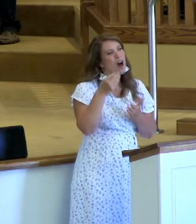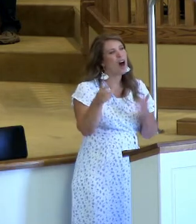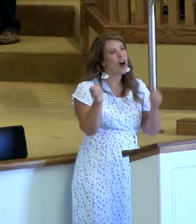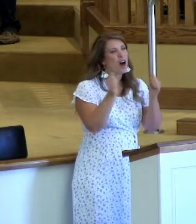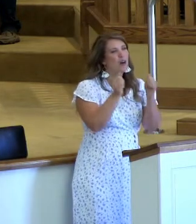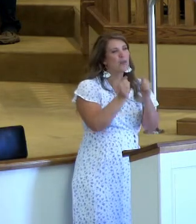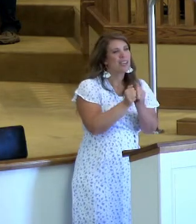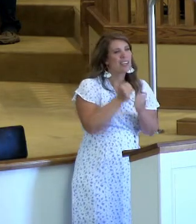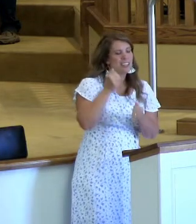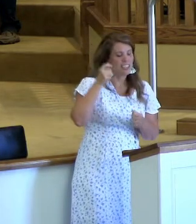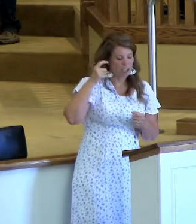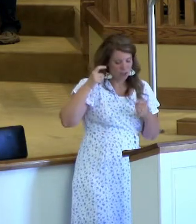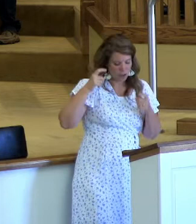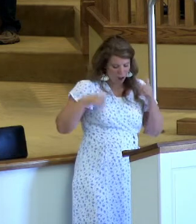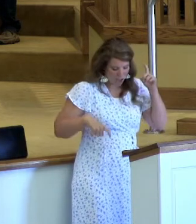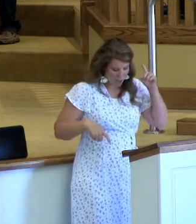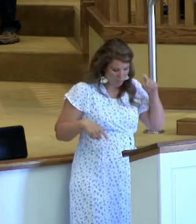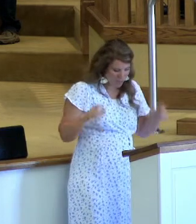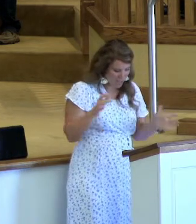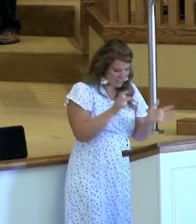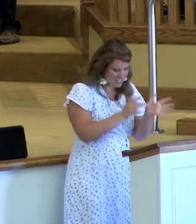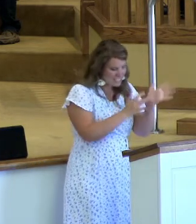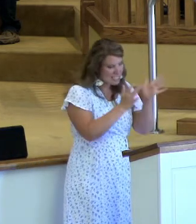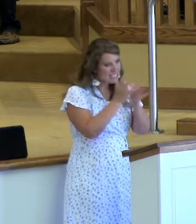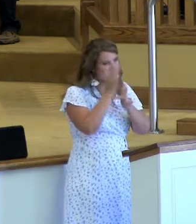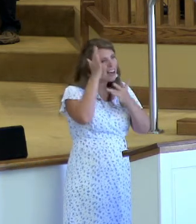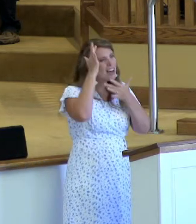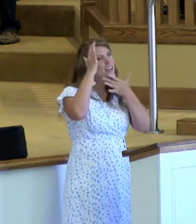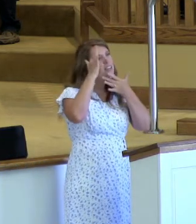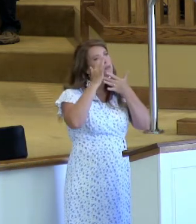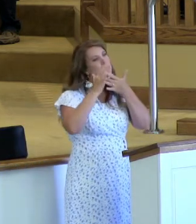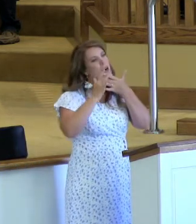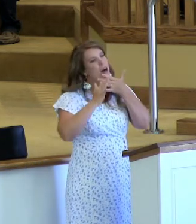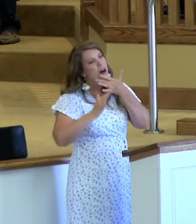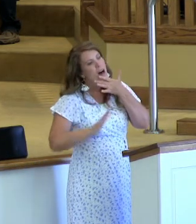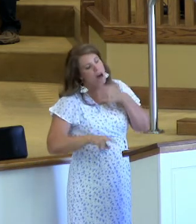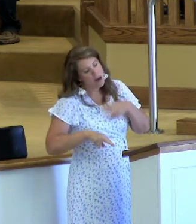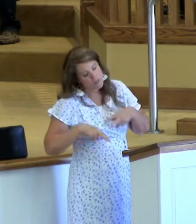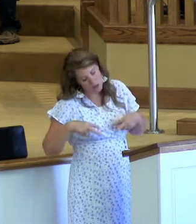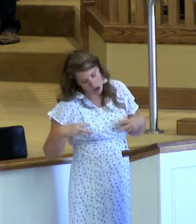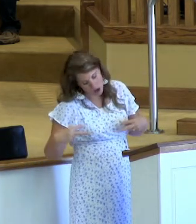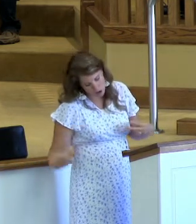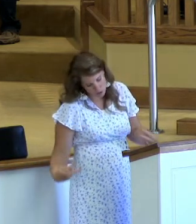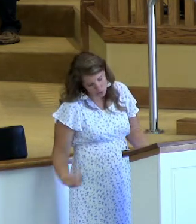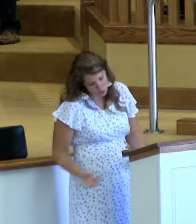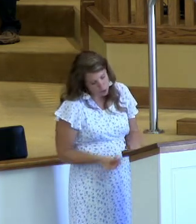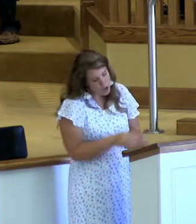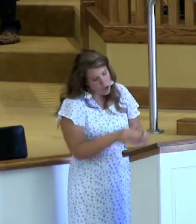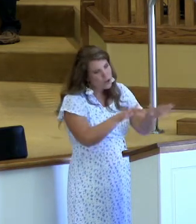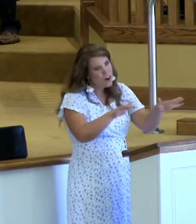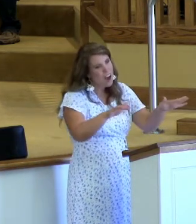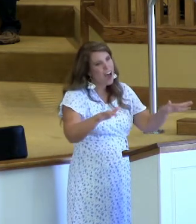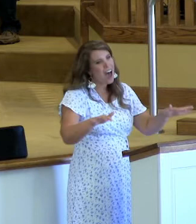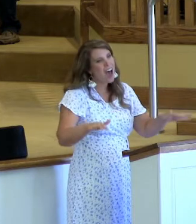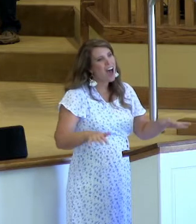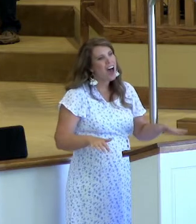is bought with each drop of his blood. It falls to